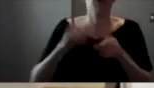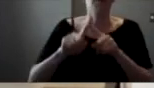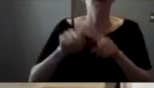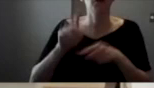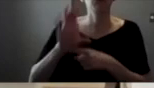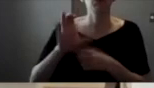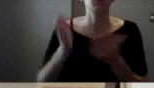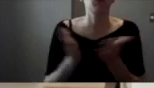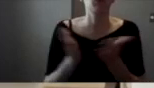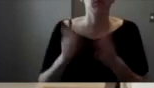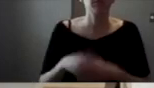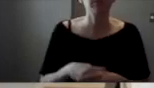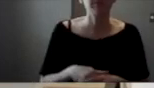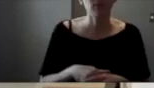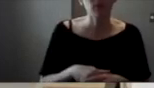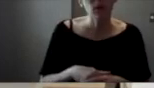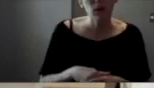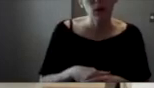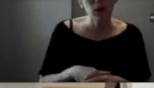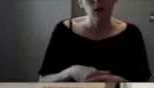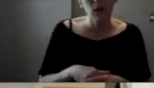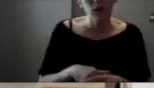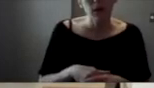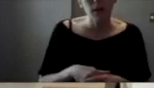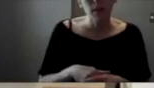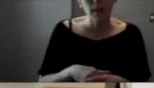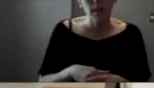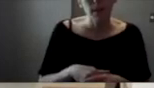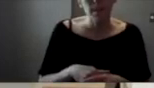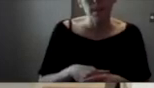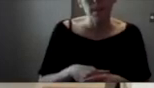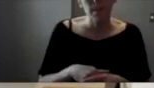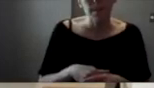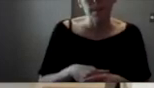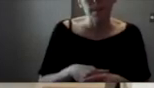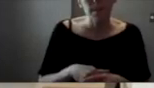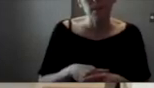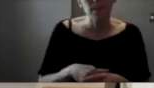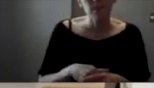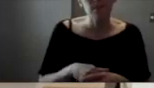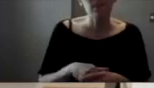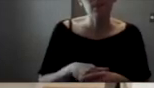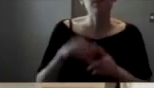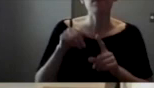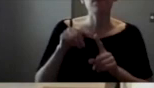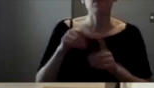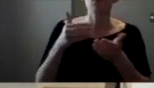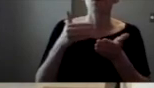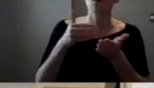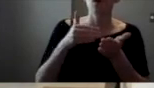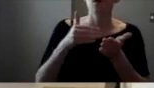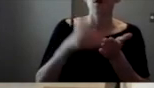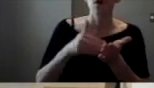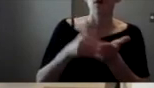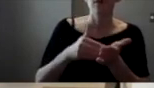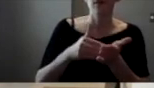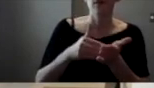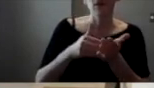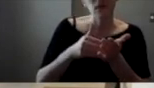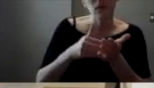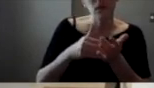hard-to-reach populations, we would have outreach services, and quite often would link those women